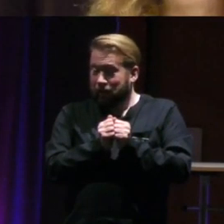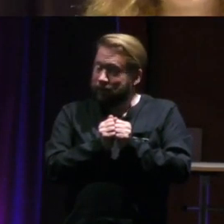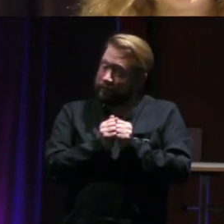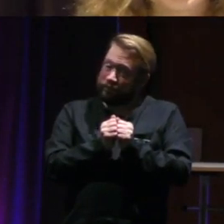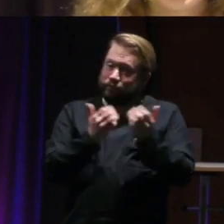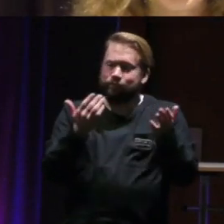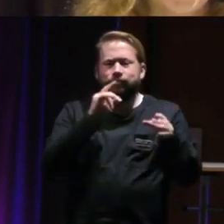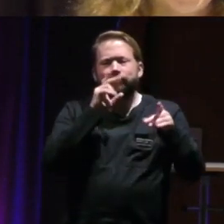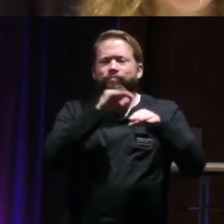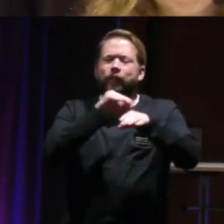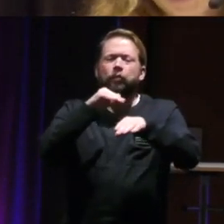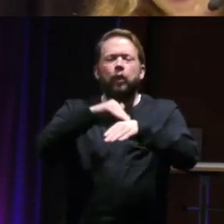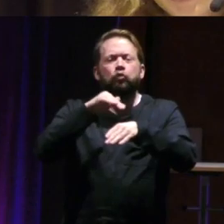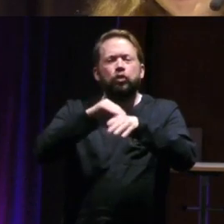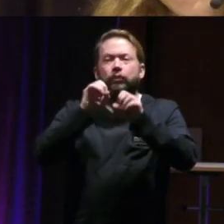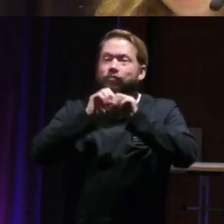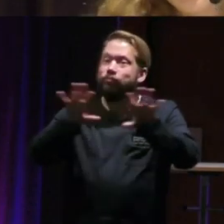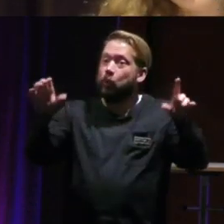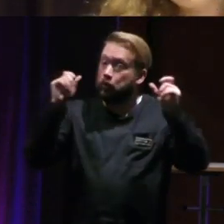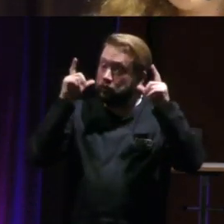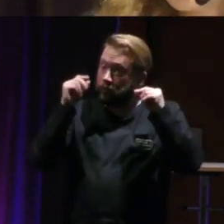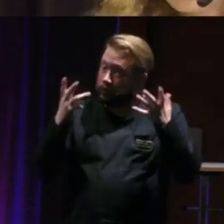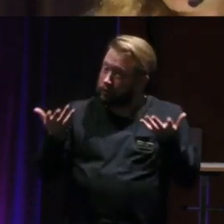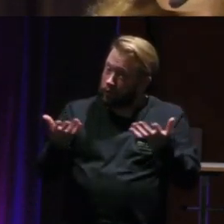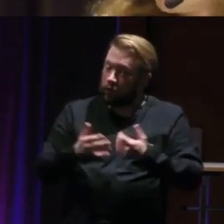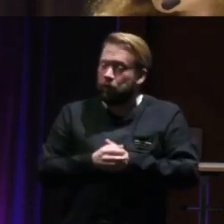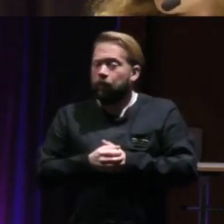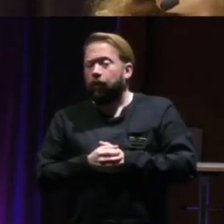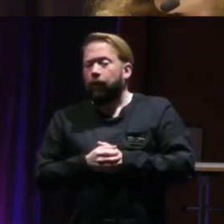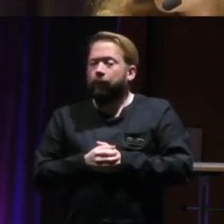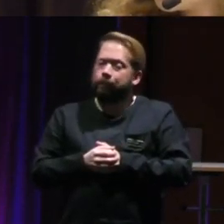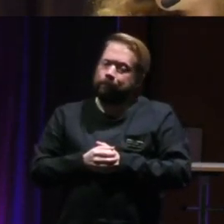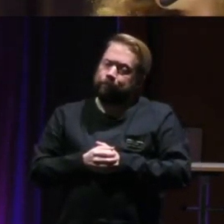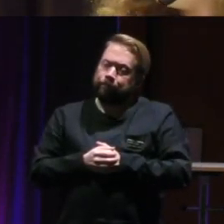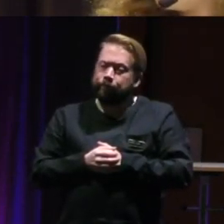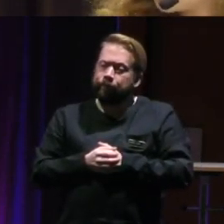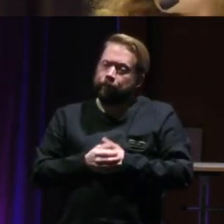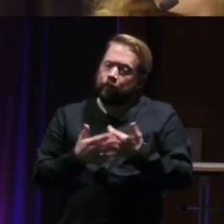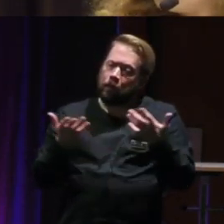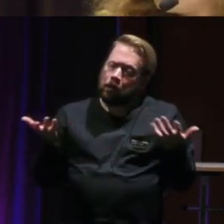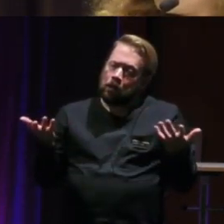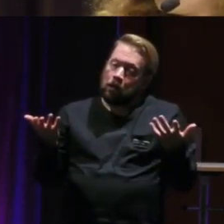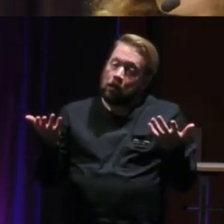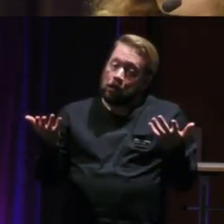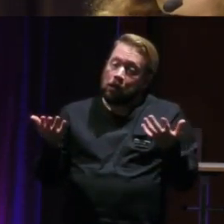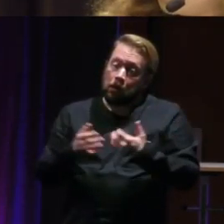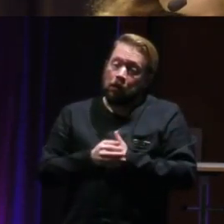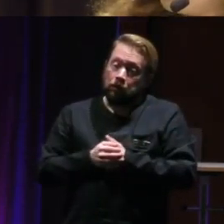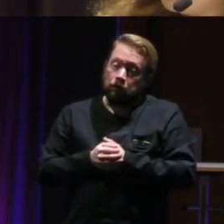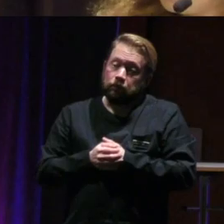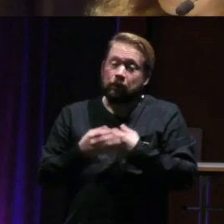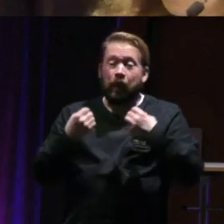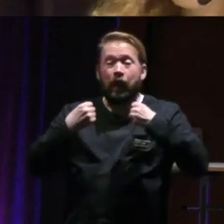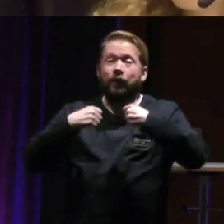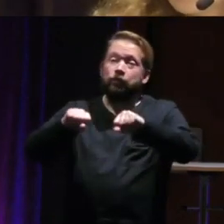you know, tradition of actionism, but it's how actions are working.